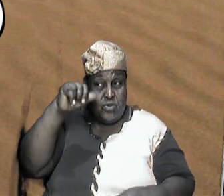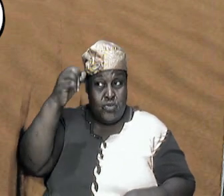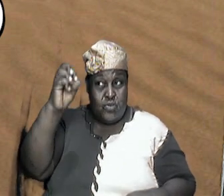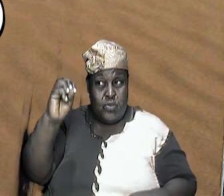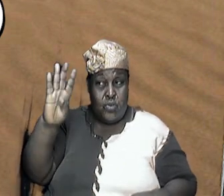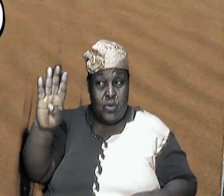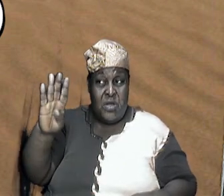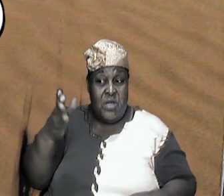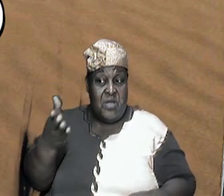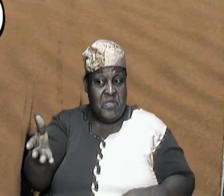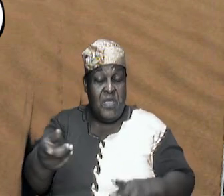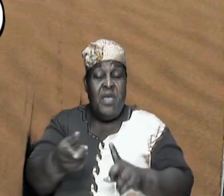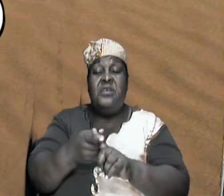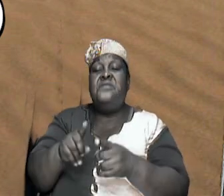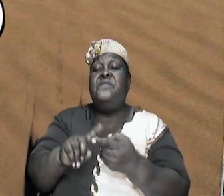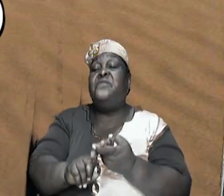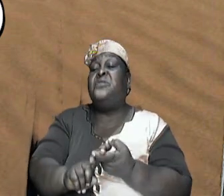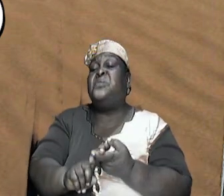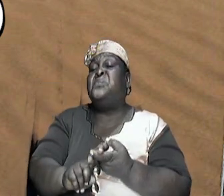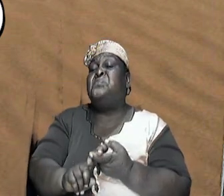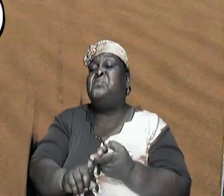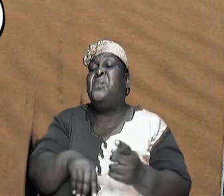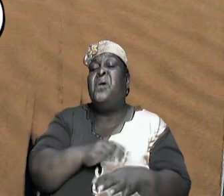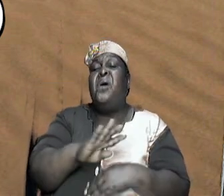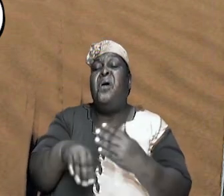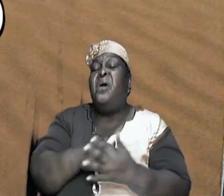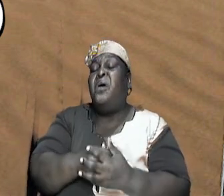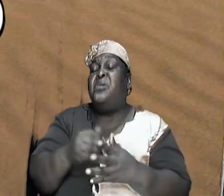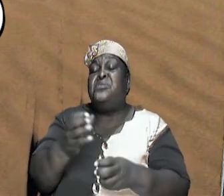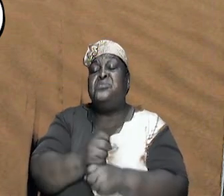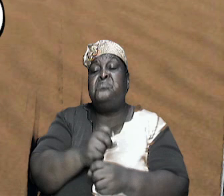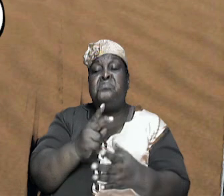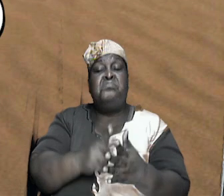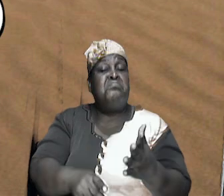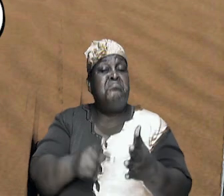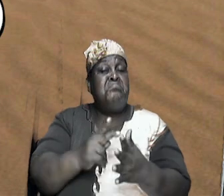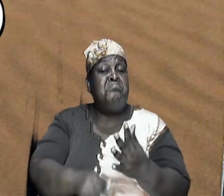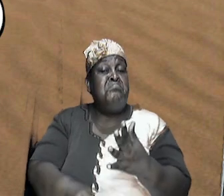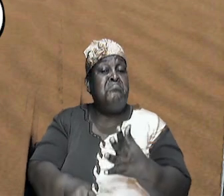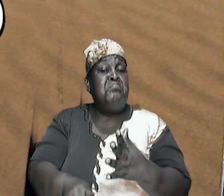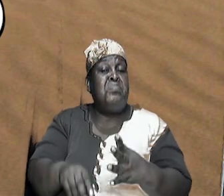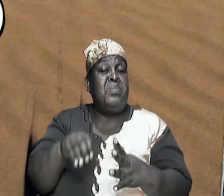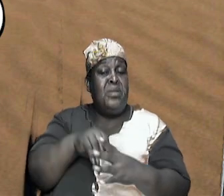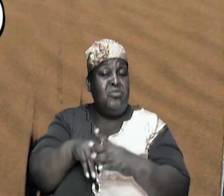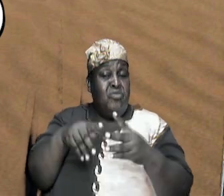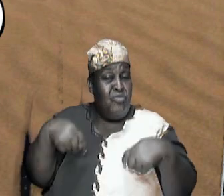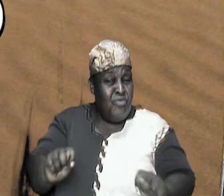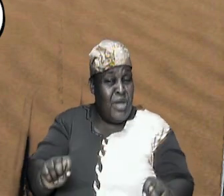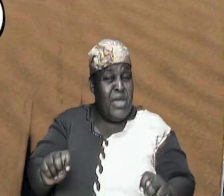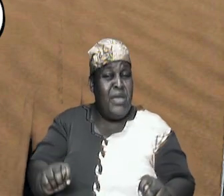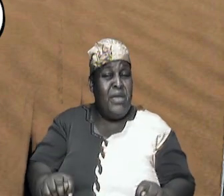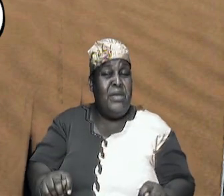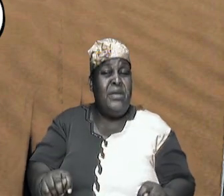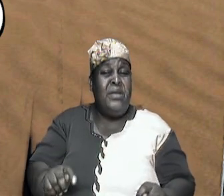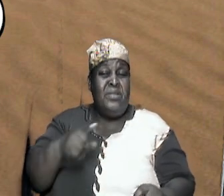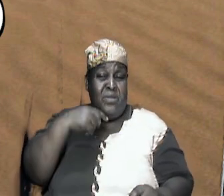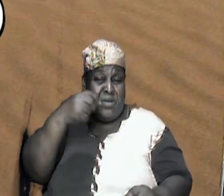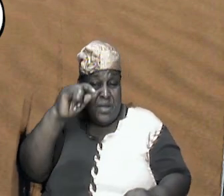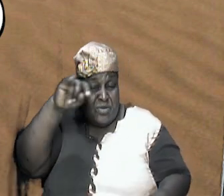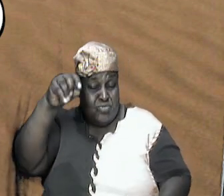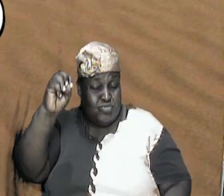these friends, they all took part in trying to convince Job